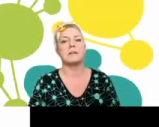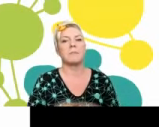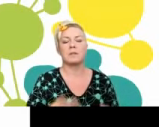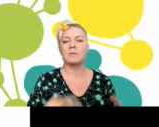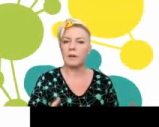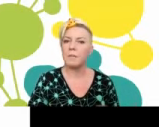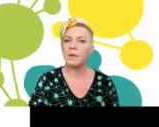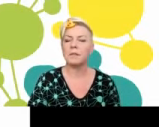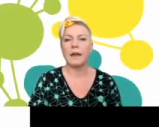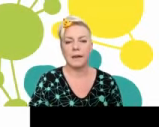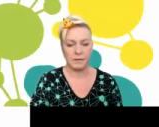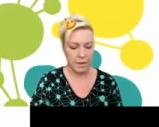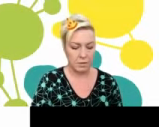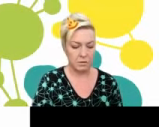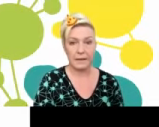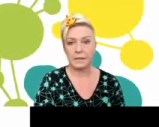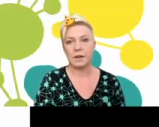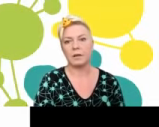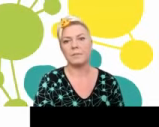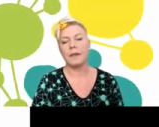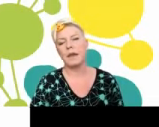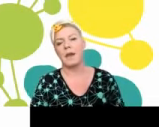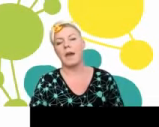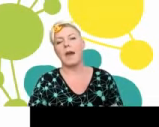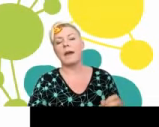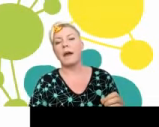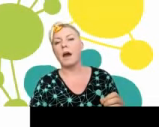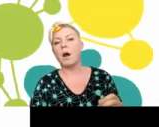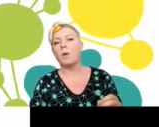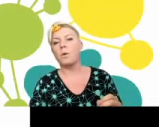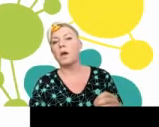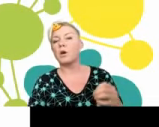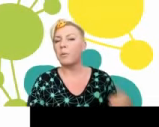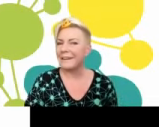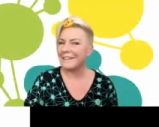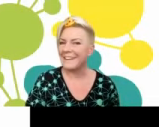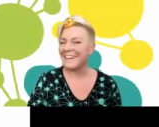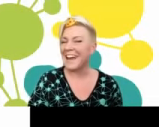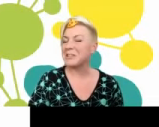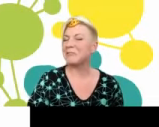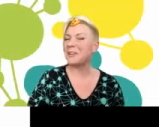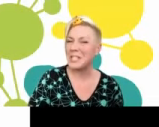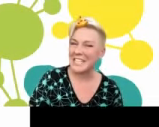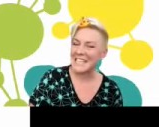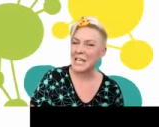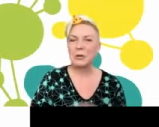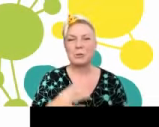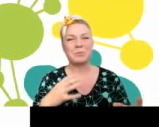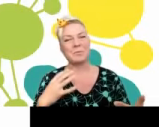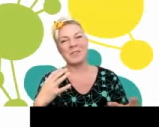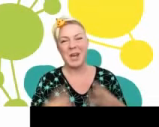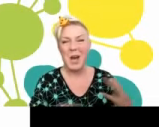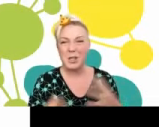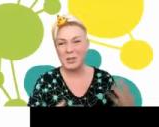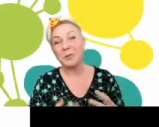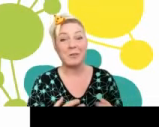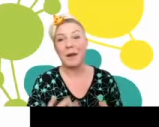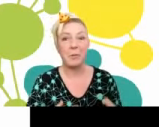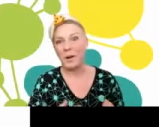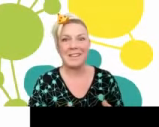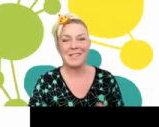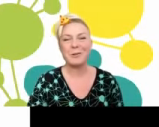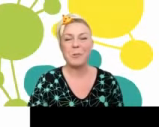refer to this mental vocabulary as mental lexicon. And how quickly and efficiently you search